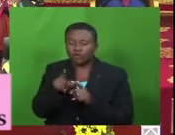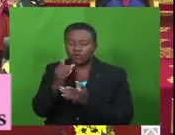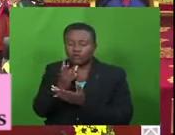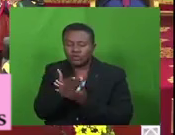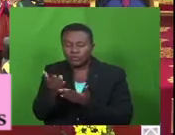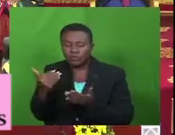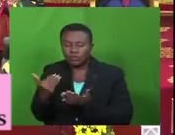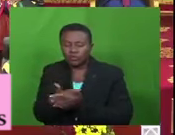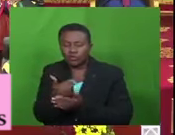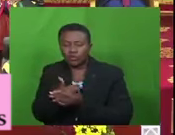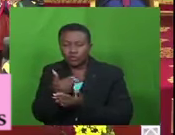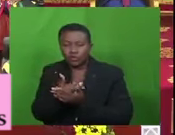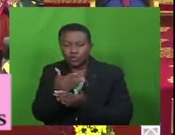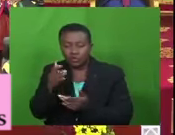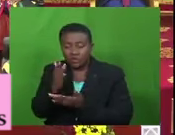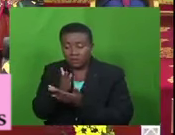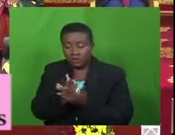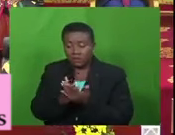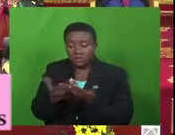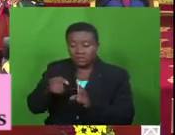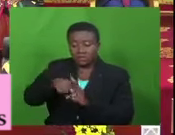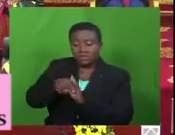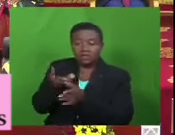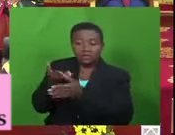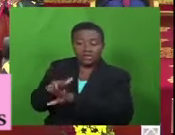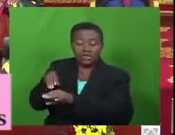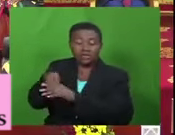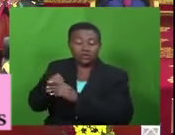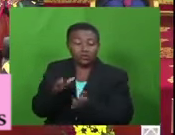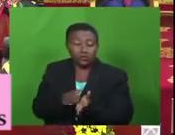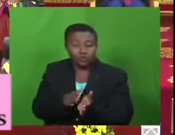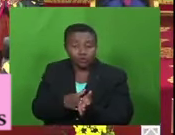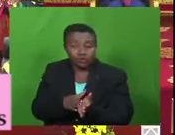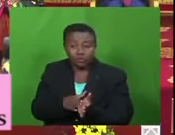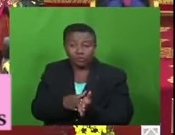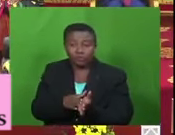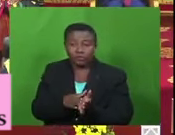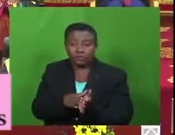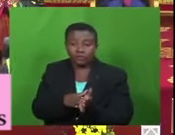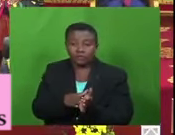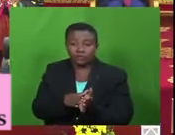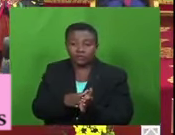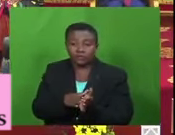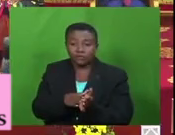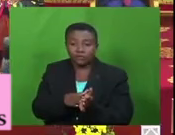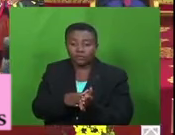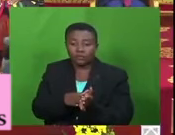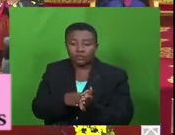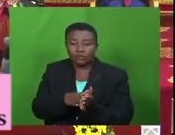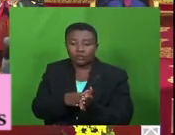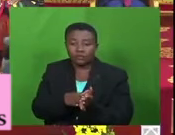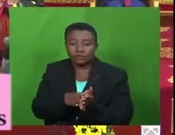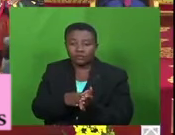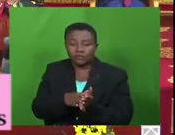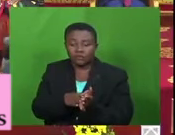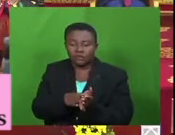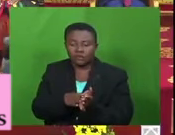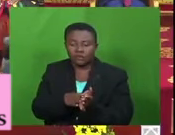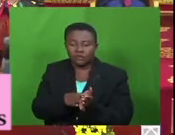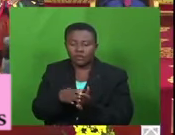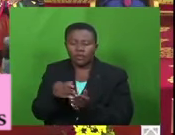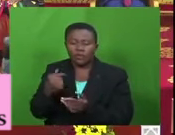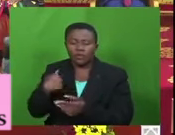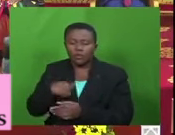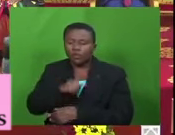the children start dying in the schools. Mercifully, we did not lose a single child to